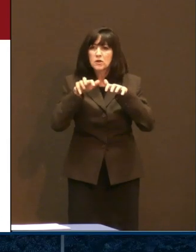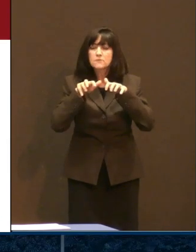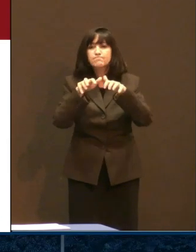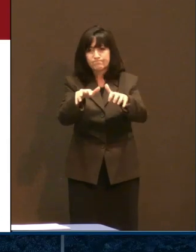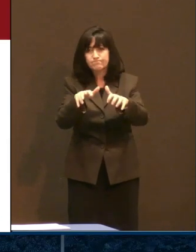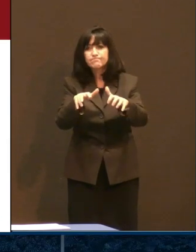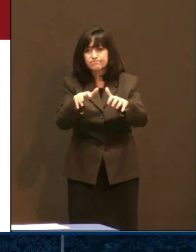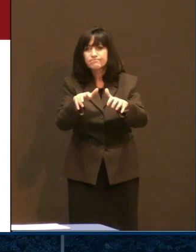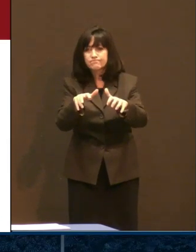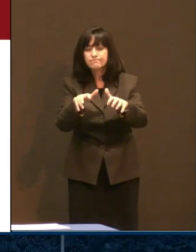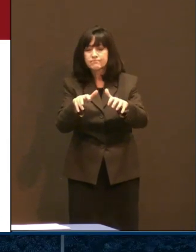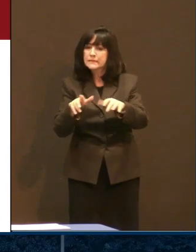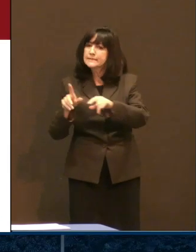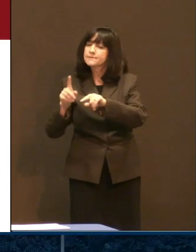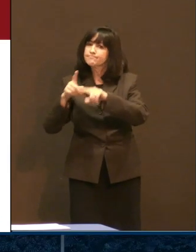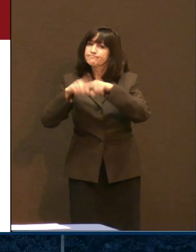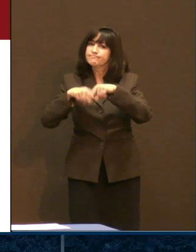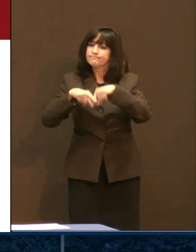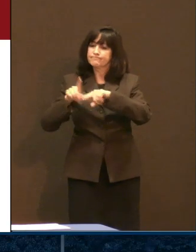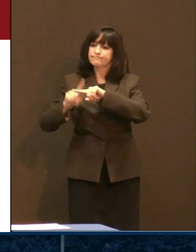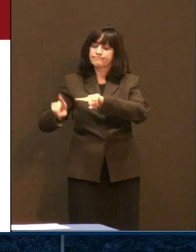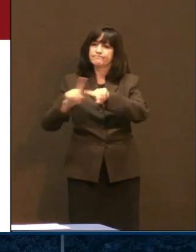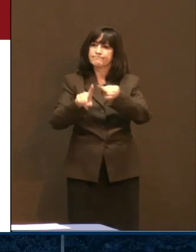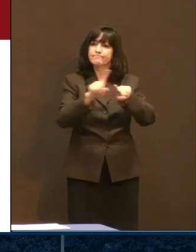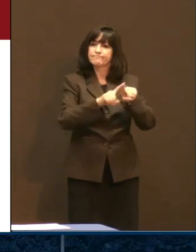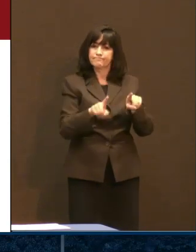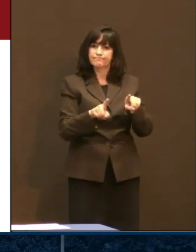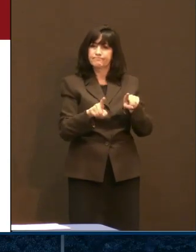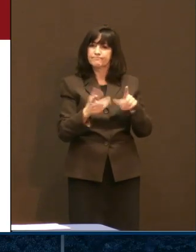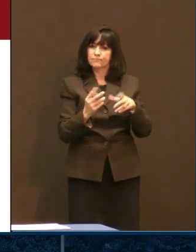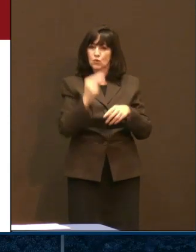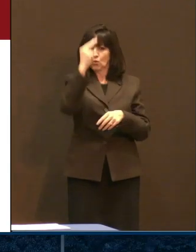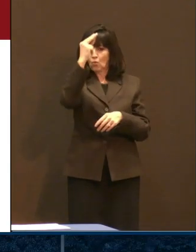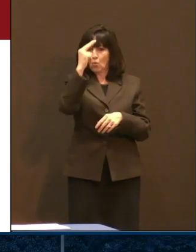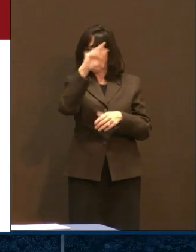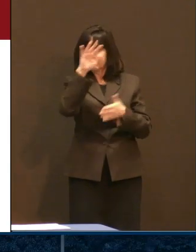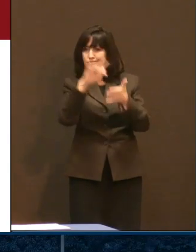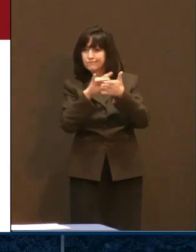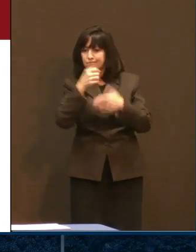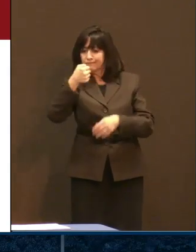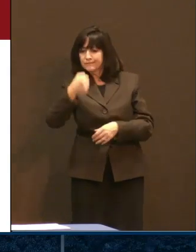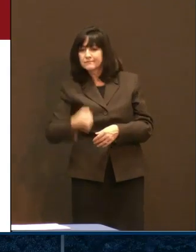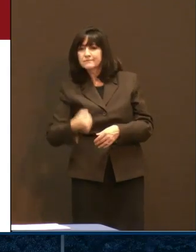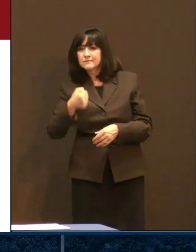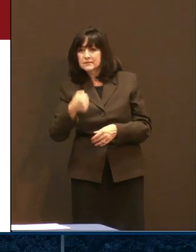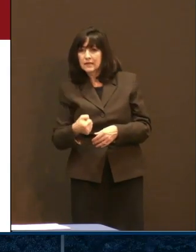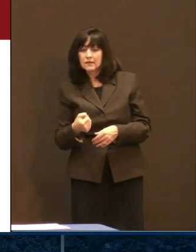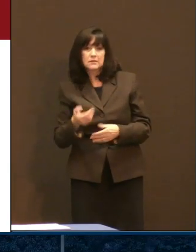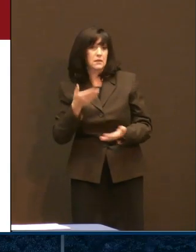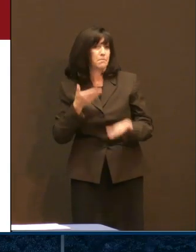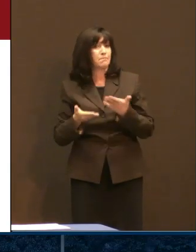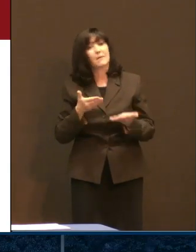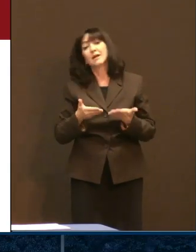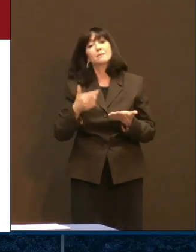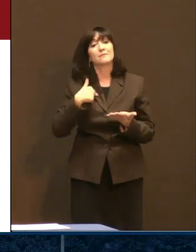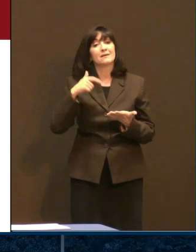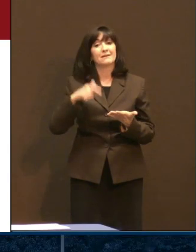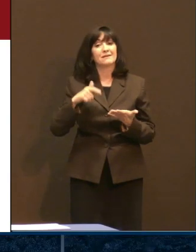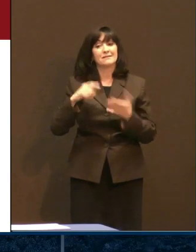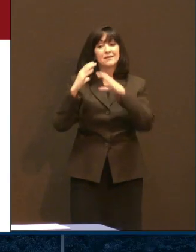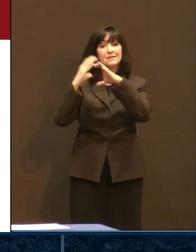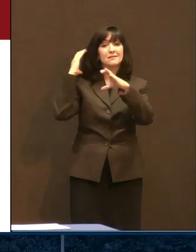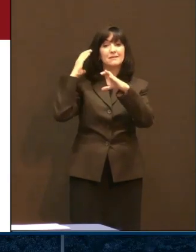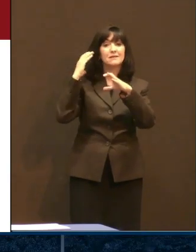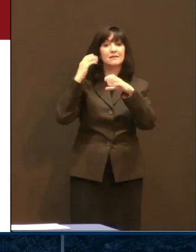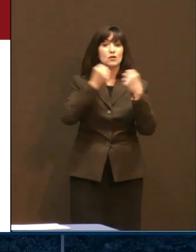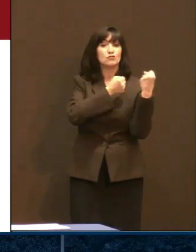then other geographic locations that may be harder to reach, we're going to need to reach through mobile sites on an intermittent